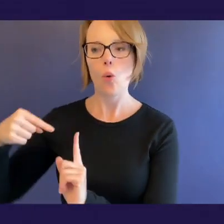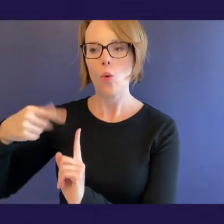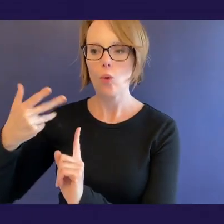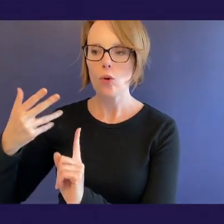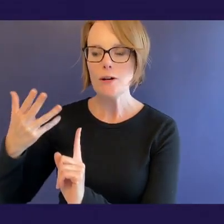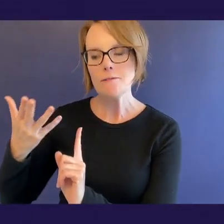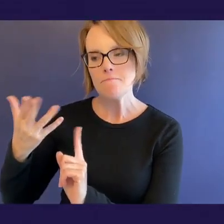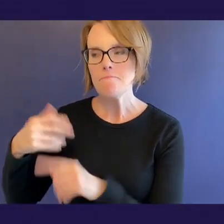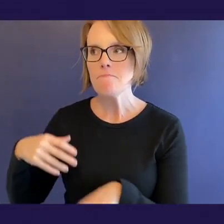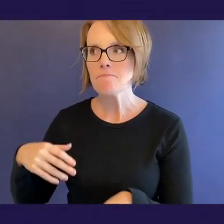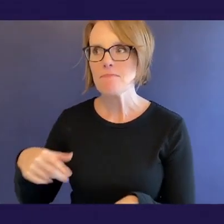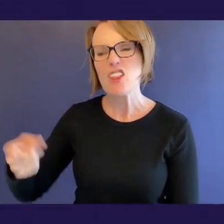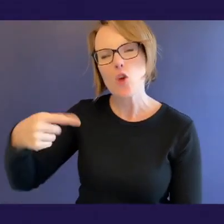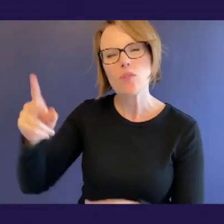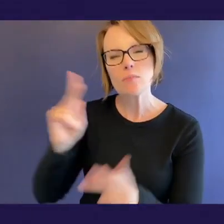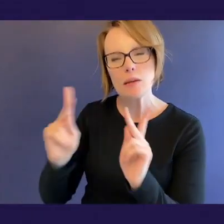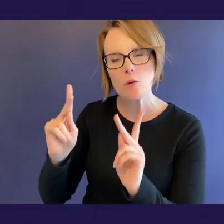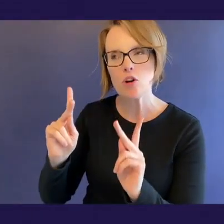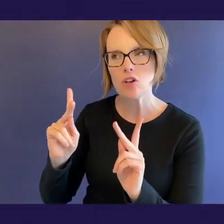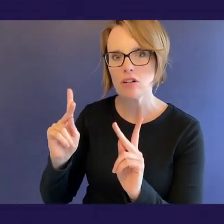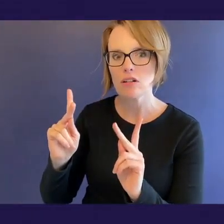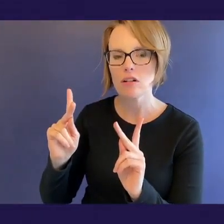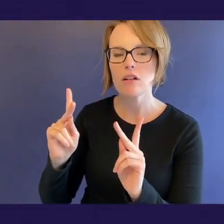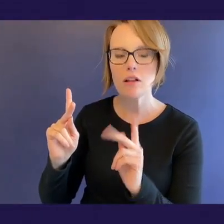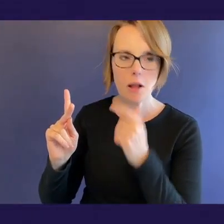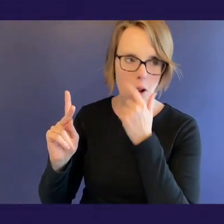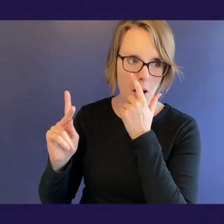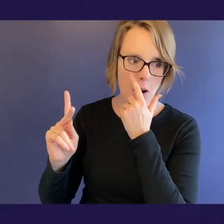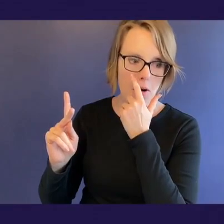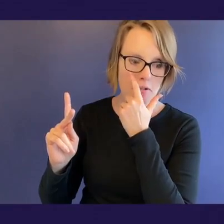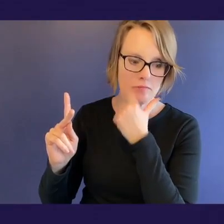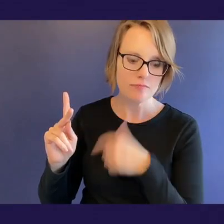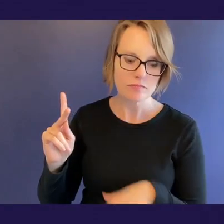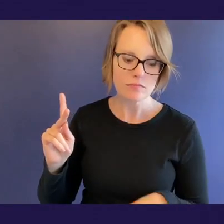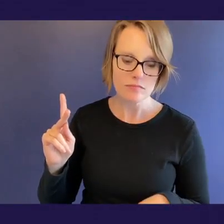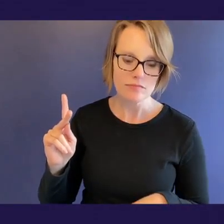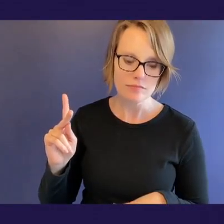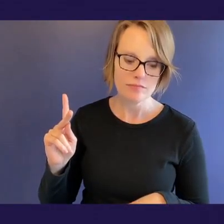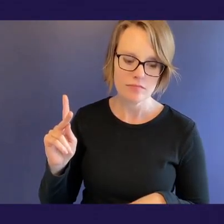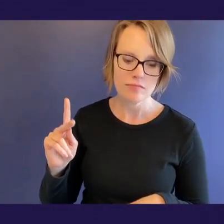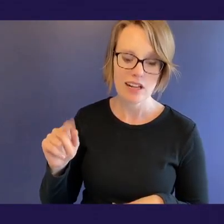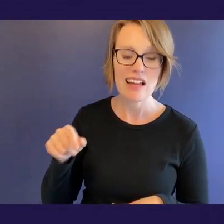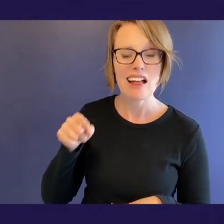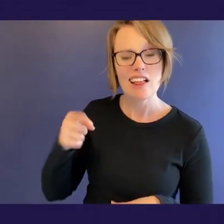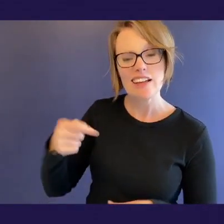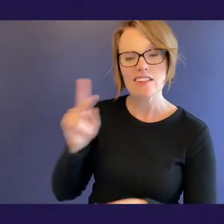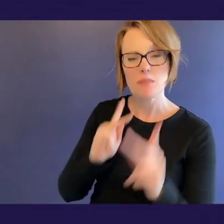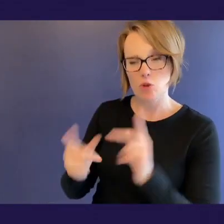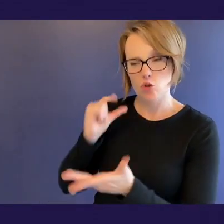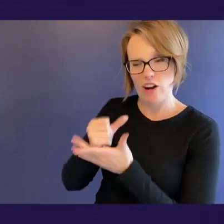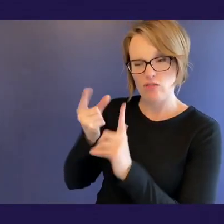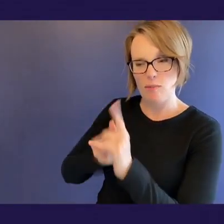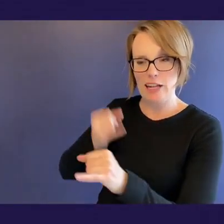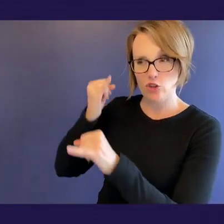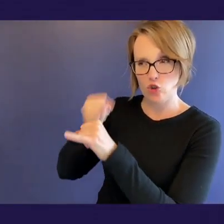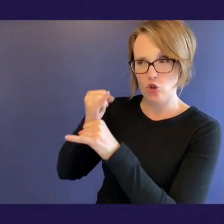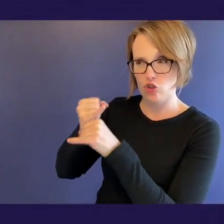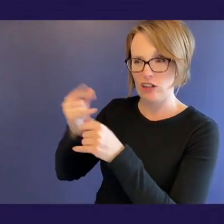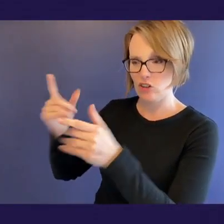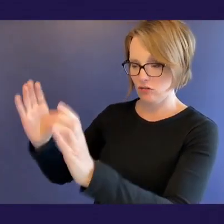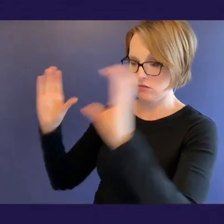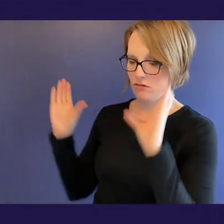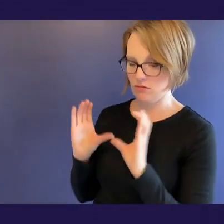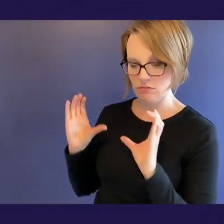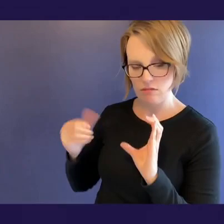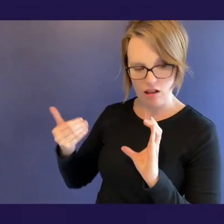are weaponizing the legitimacy that the institutions that they went through give them. And we haven't quite figured